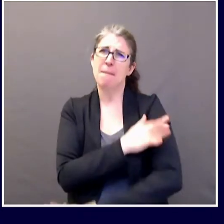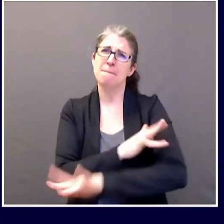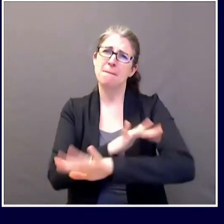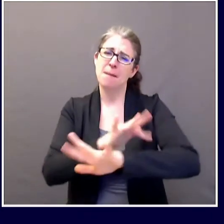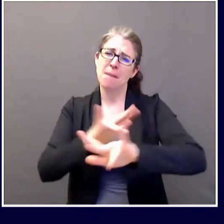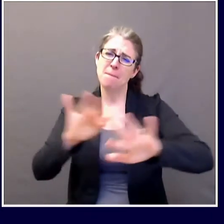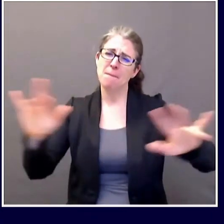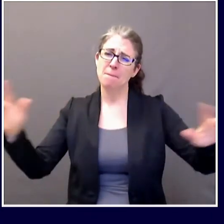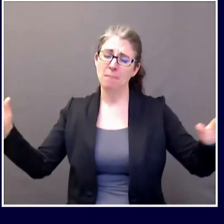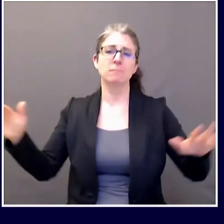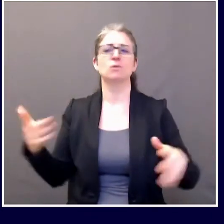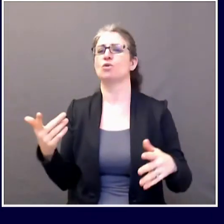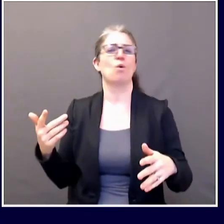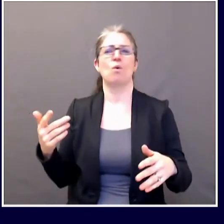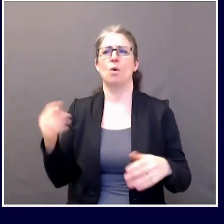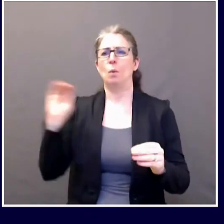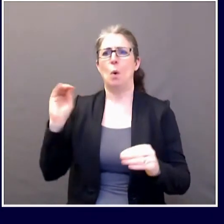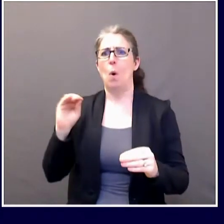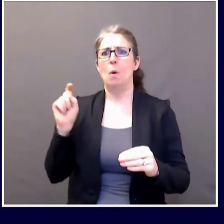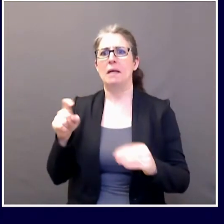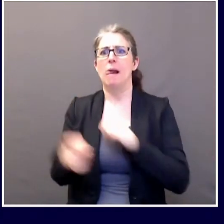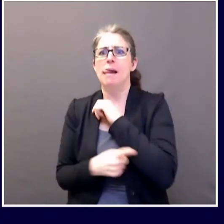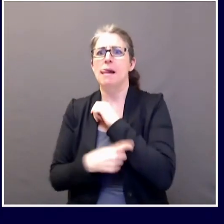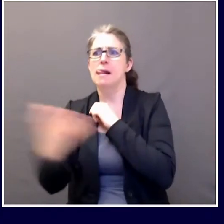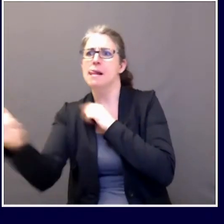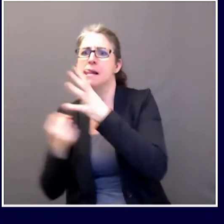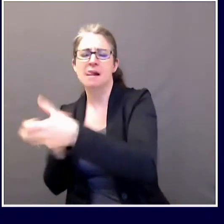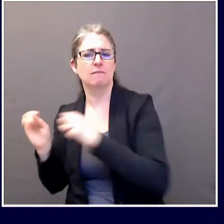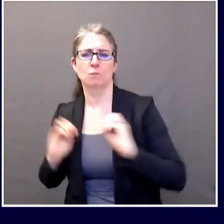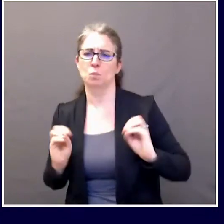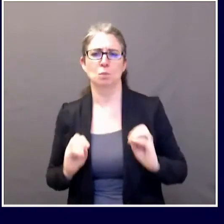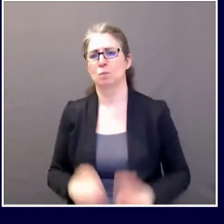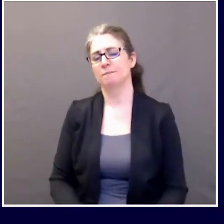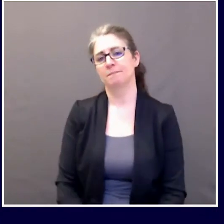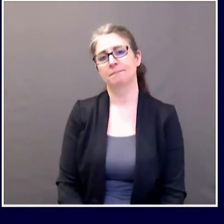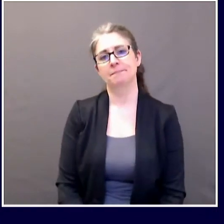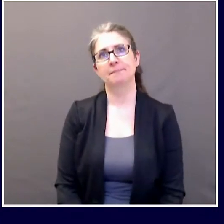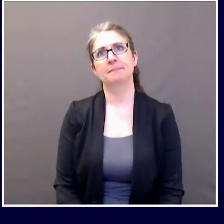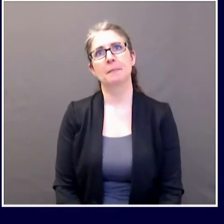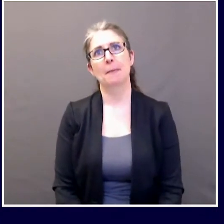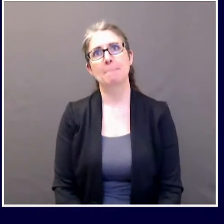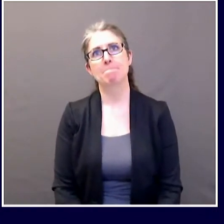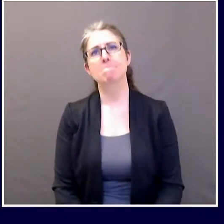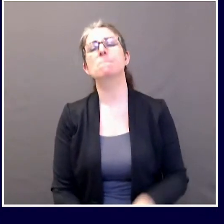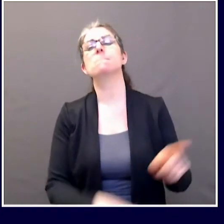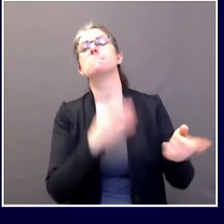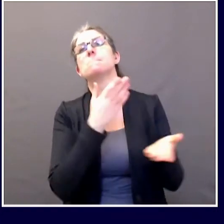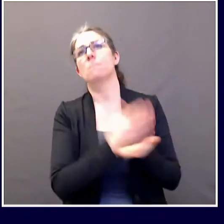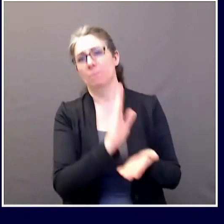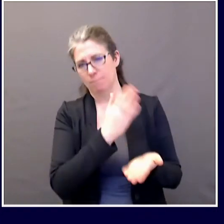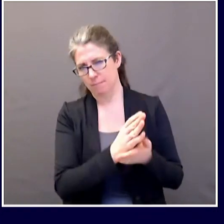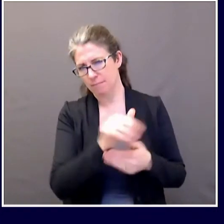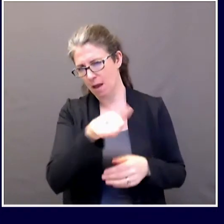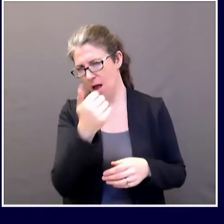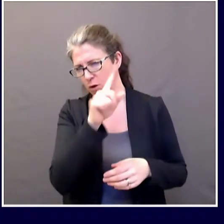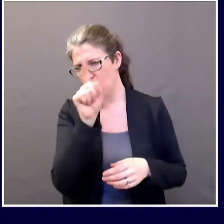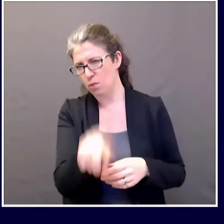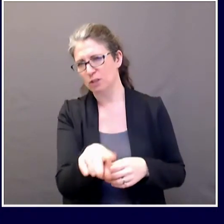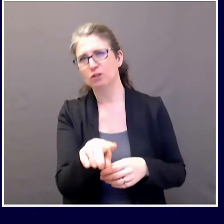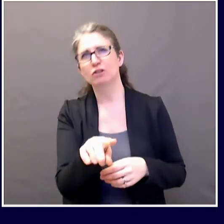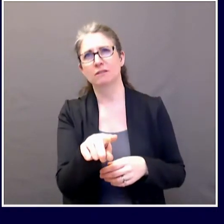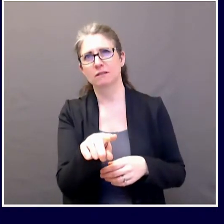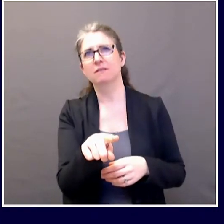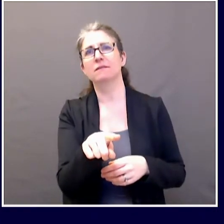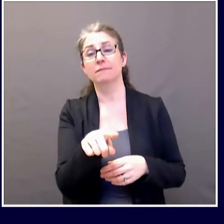last question. What does the Maine CDC tell business owners to do when a staff member tests positive? Some business owners told our reporter